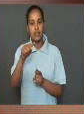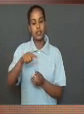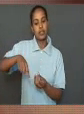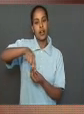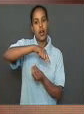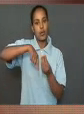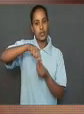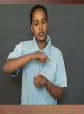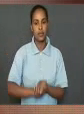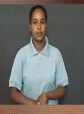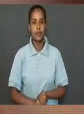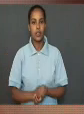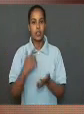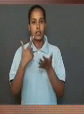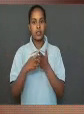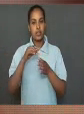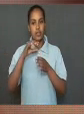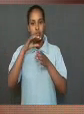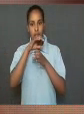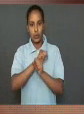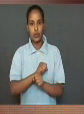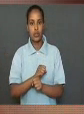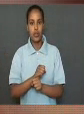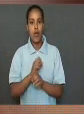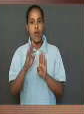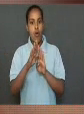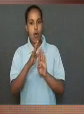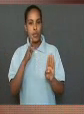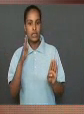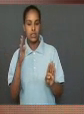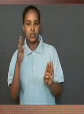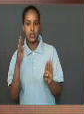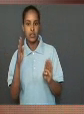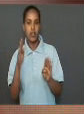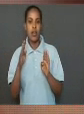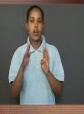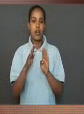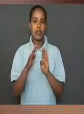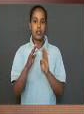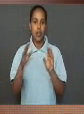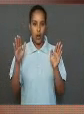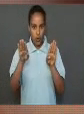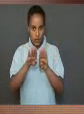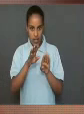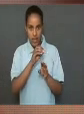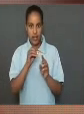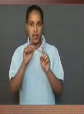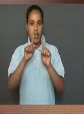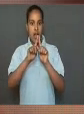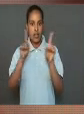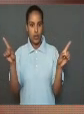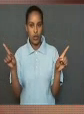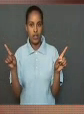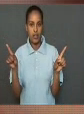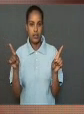surroundings. This includes open, closed, and